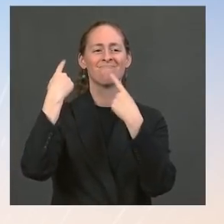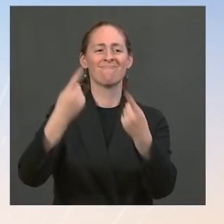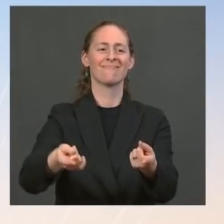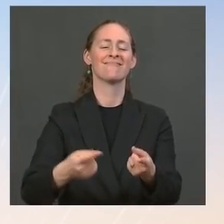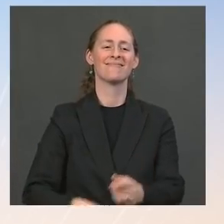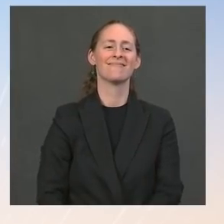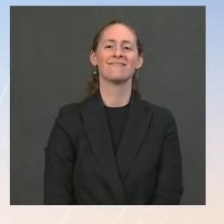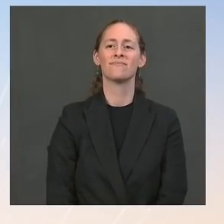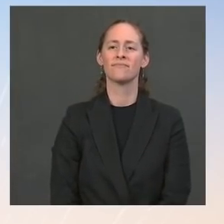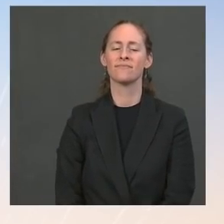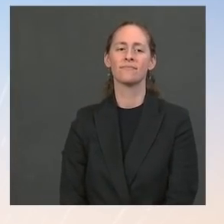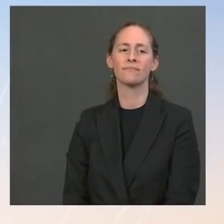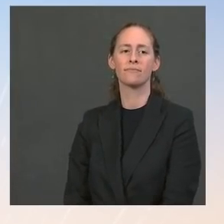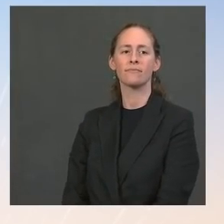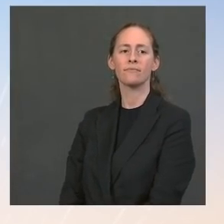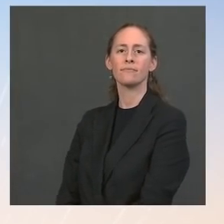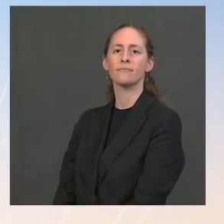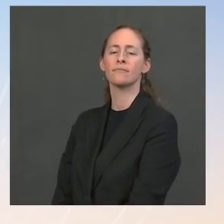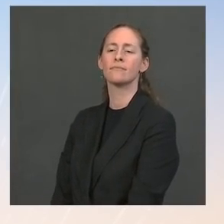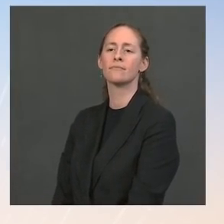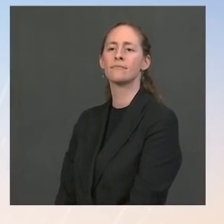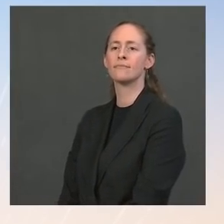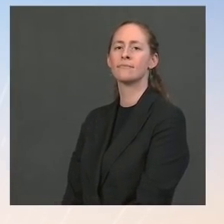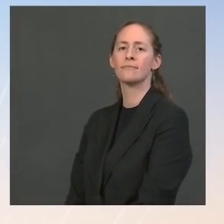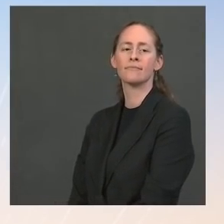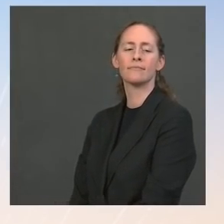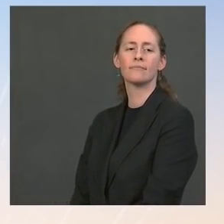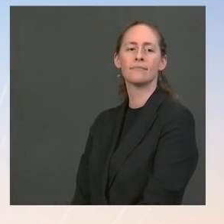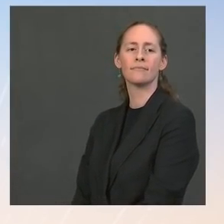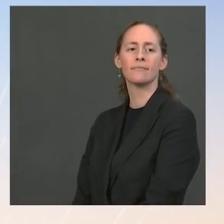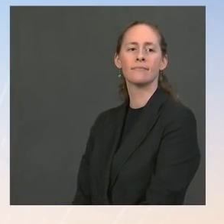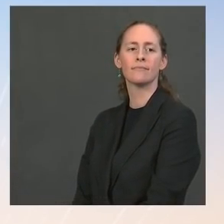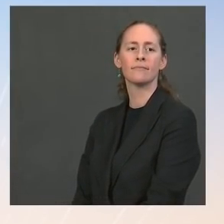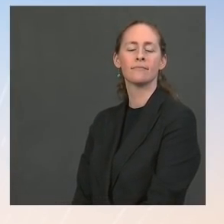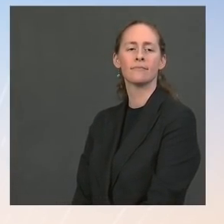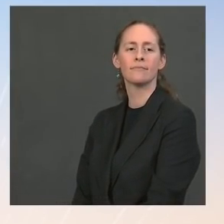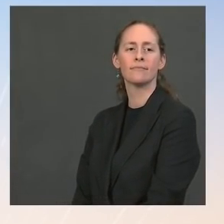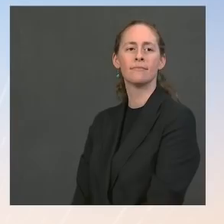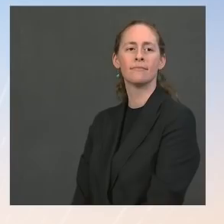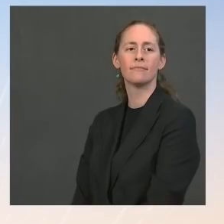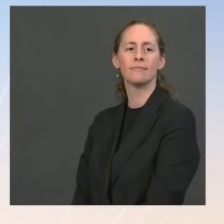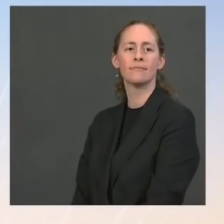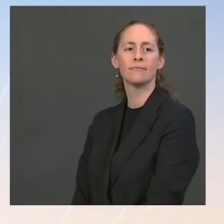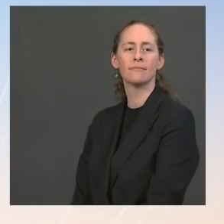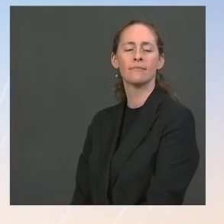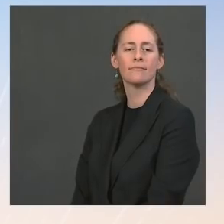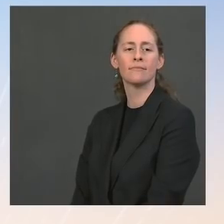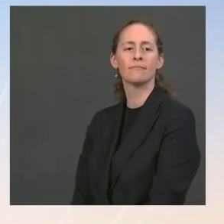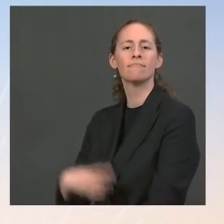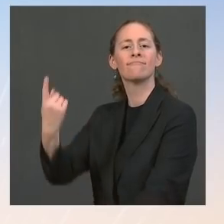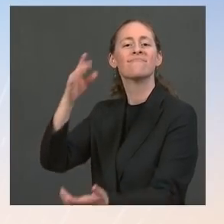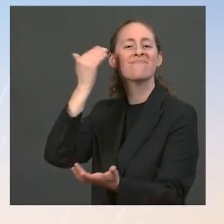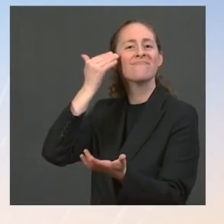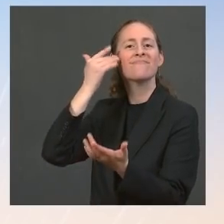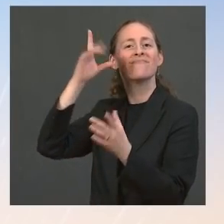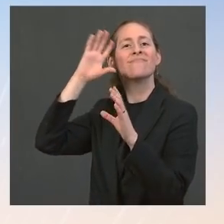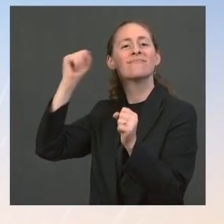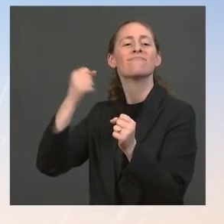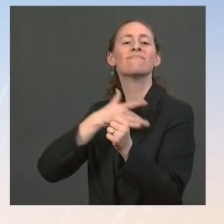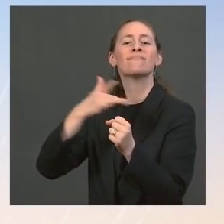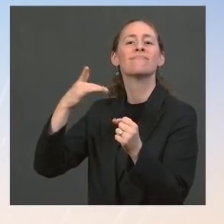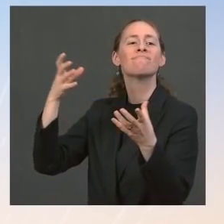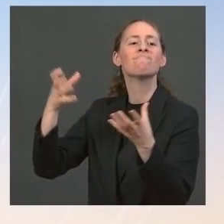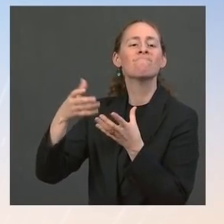Can I just follow up on that? In some ways, does his visit and the rituals of getting together sort of prove the point that